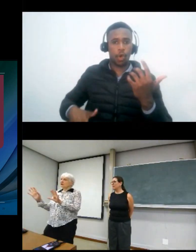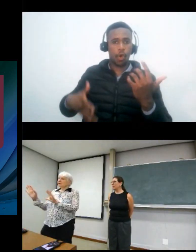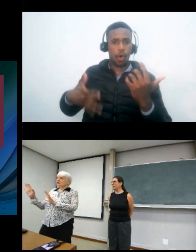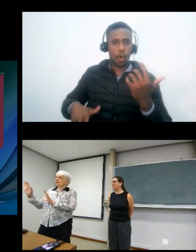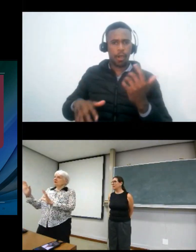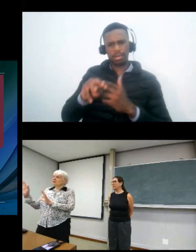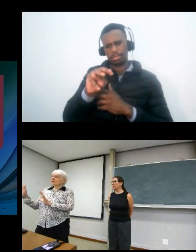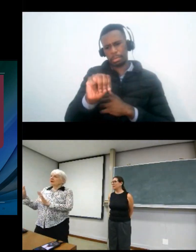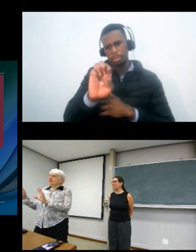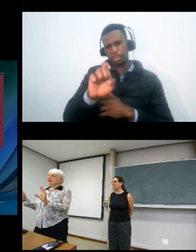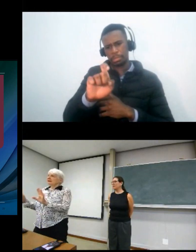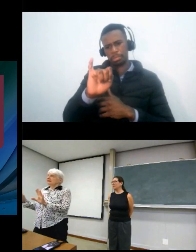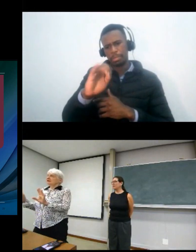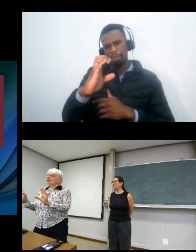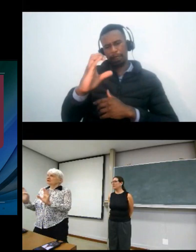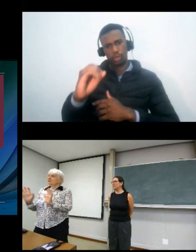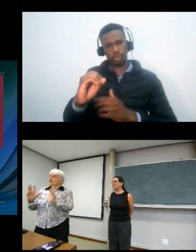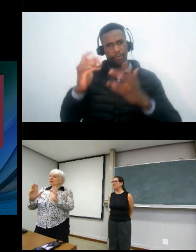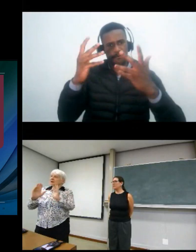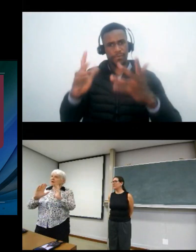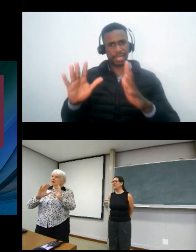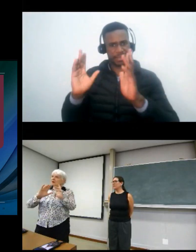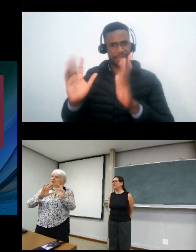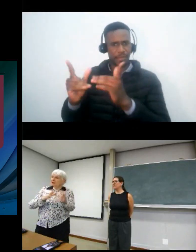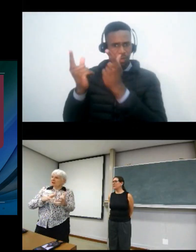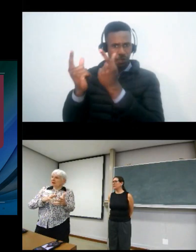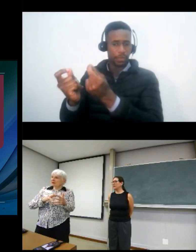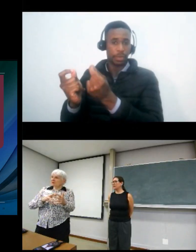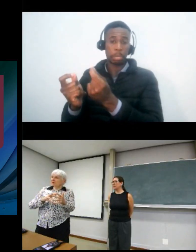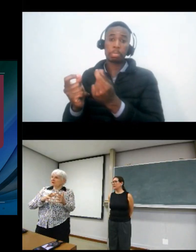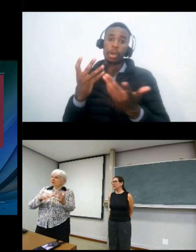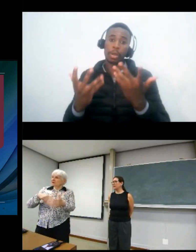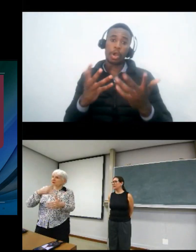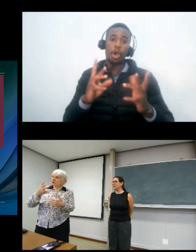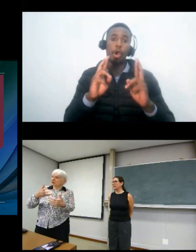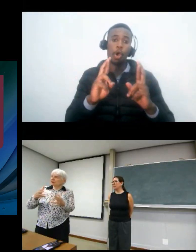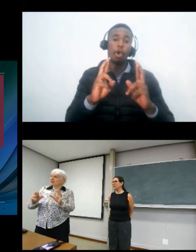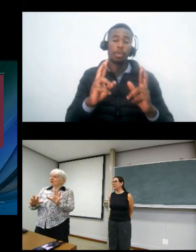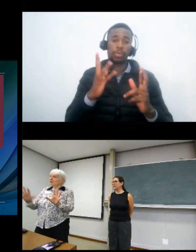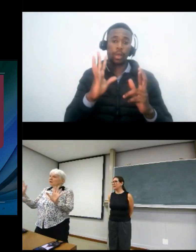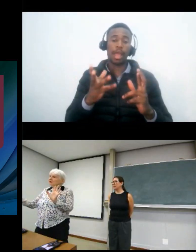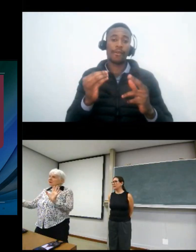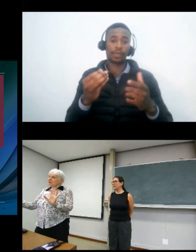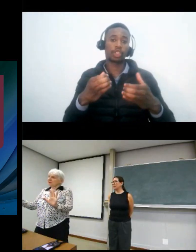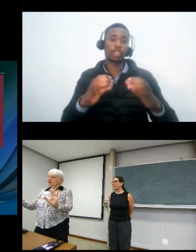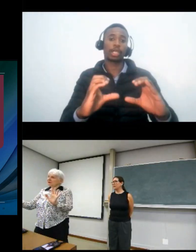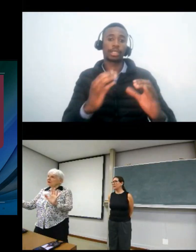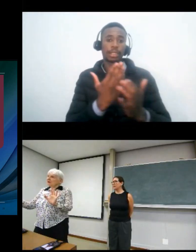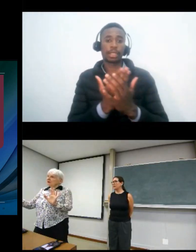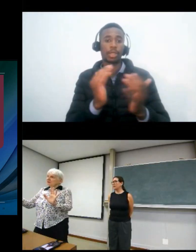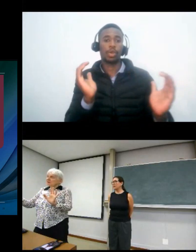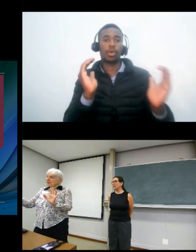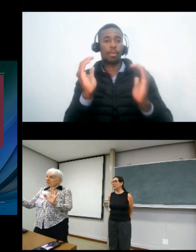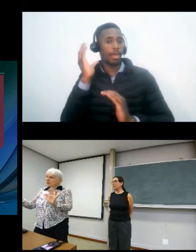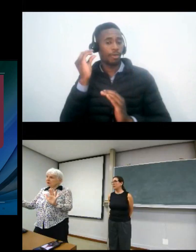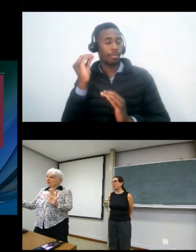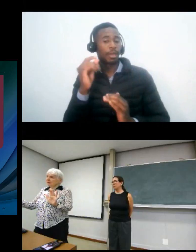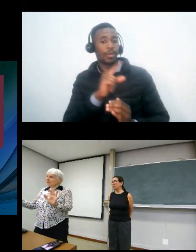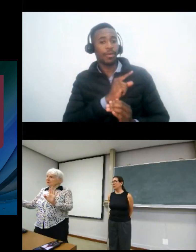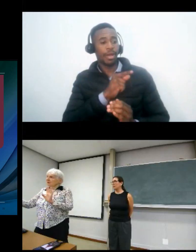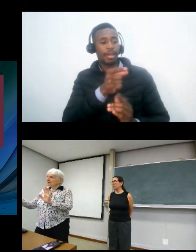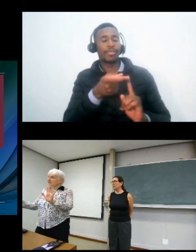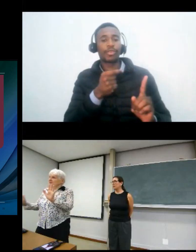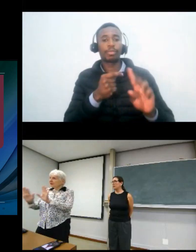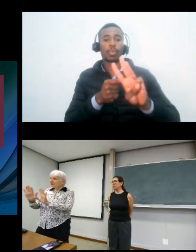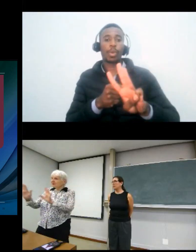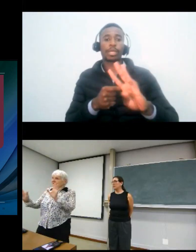the chance to compare the data from the Western Cape School in the project coming up with the Gauteng several